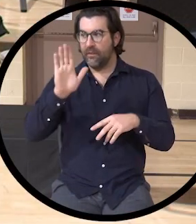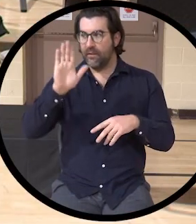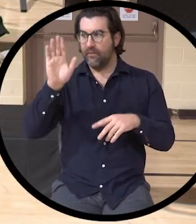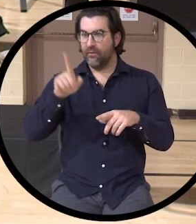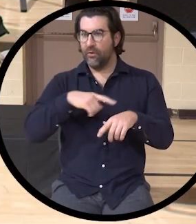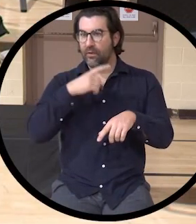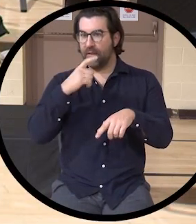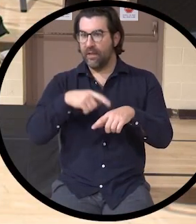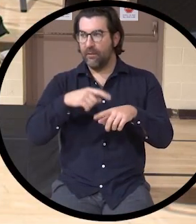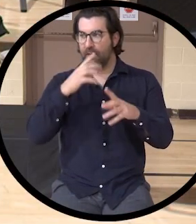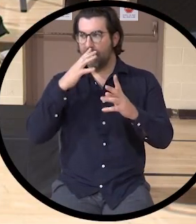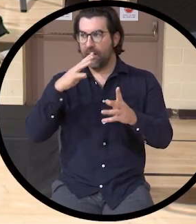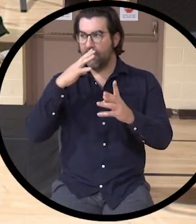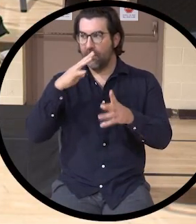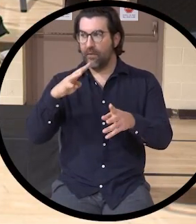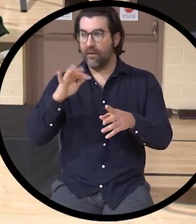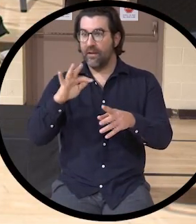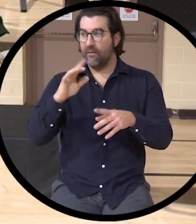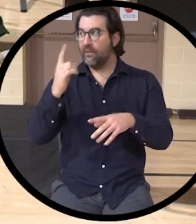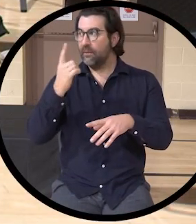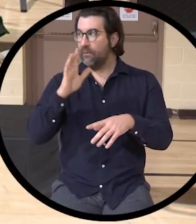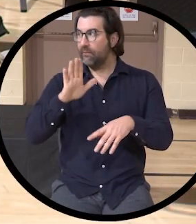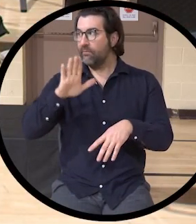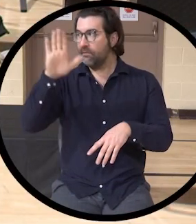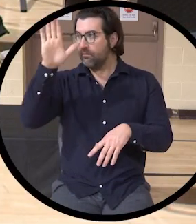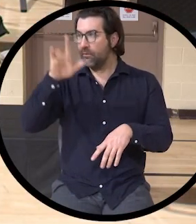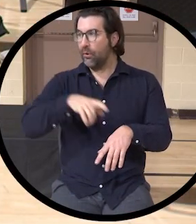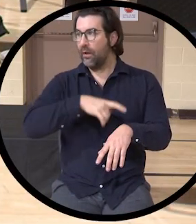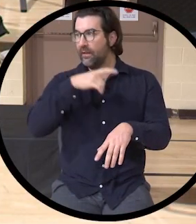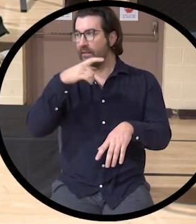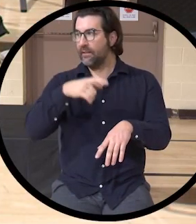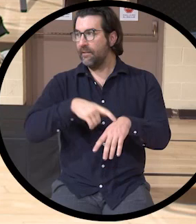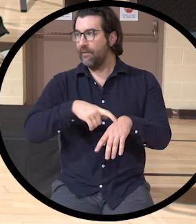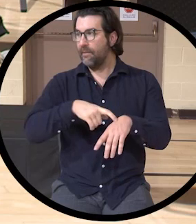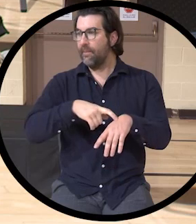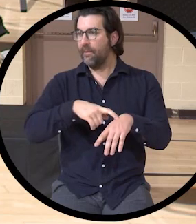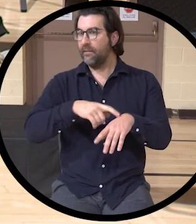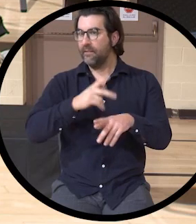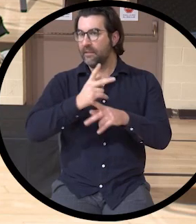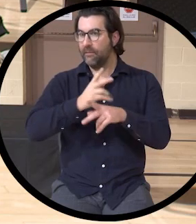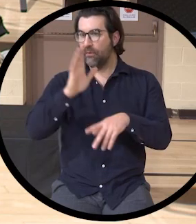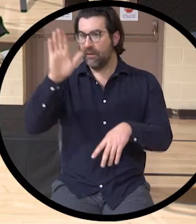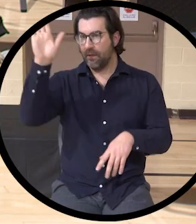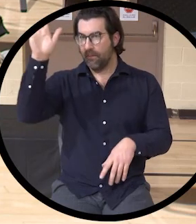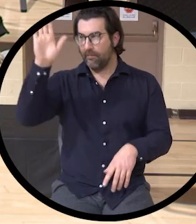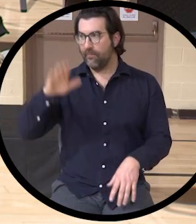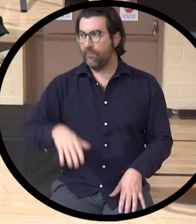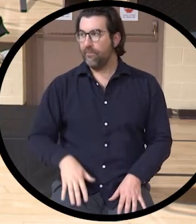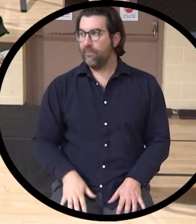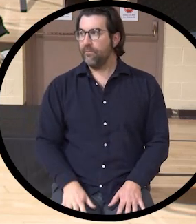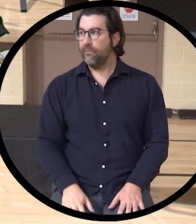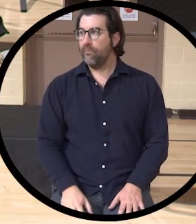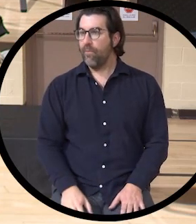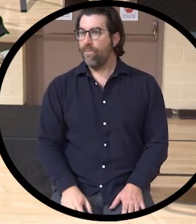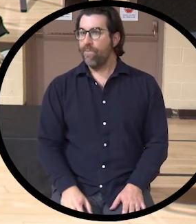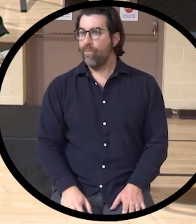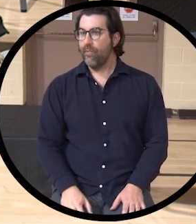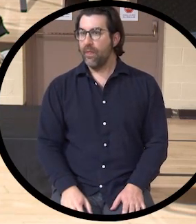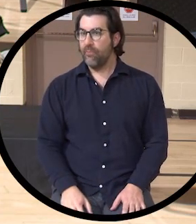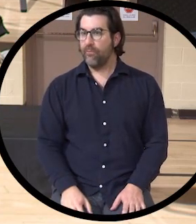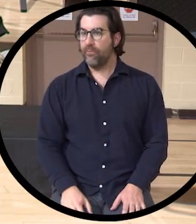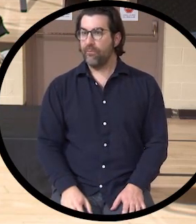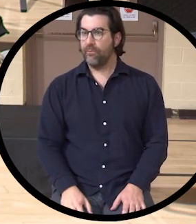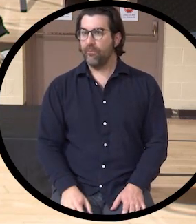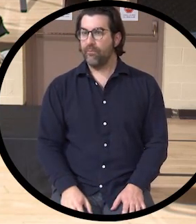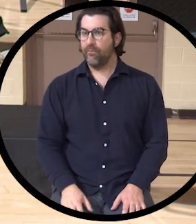I've been ignoring you. So if you're somebody that has had your hand up for a long time, just keep your hand up for a second. Okay.